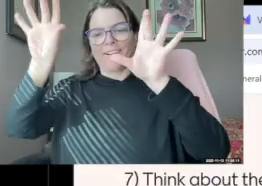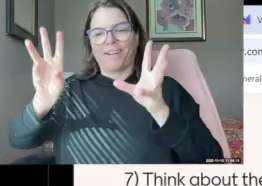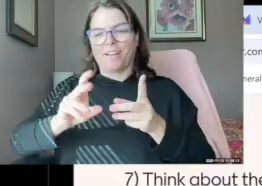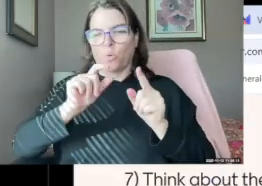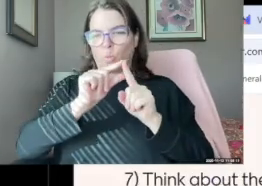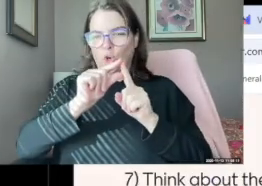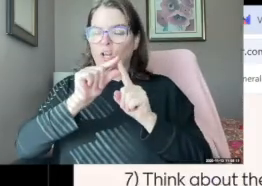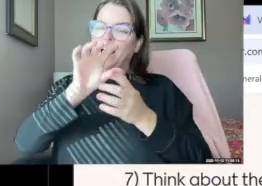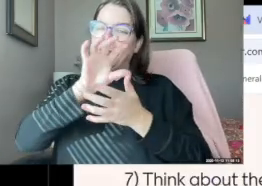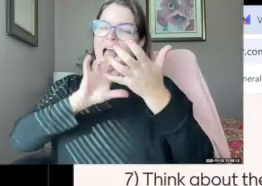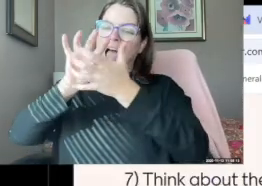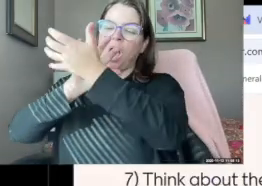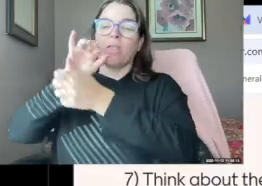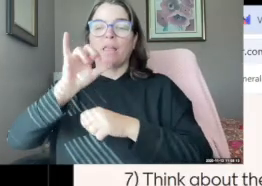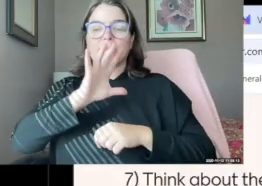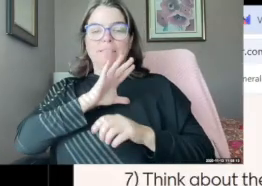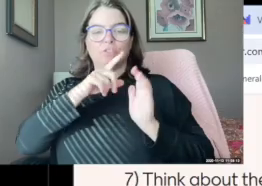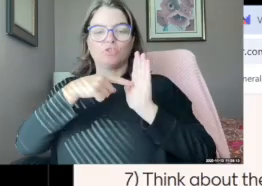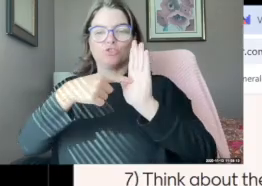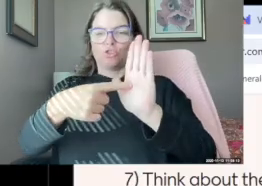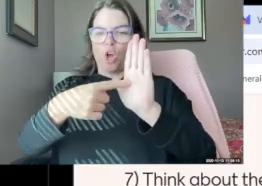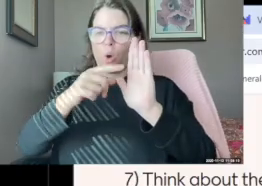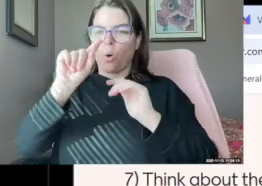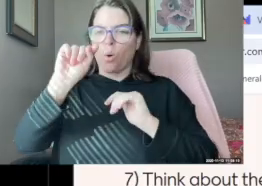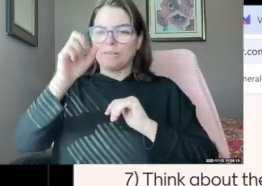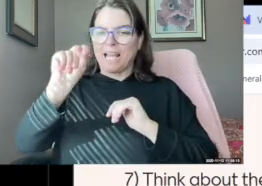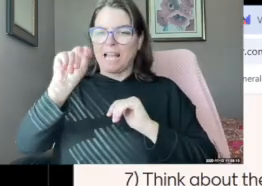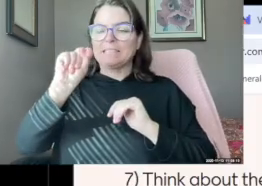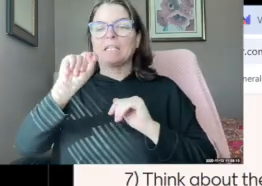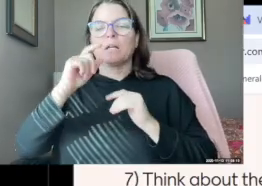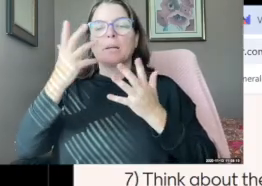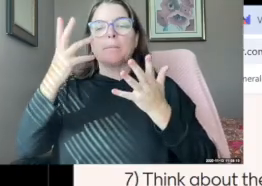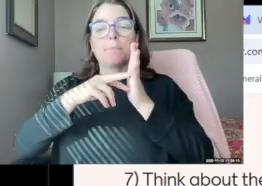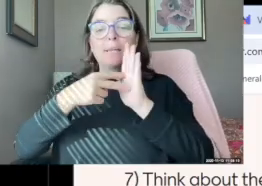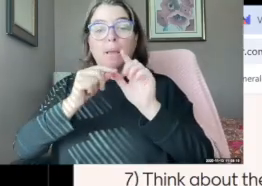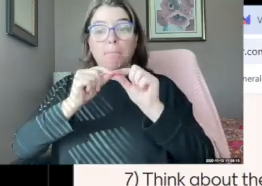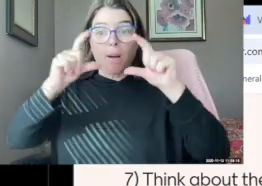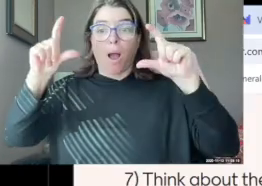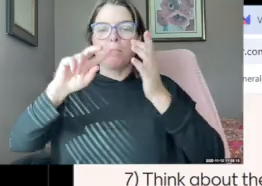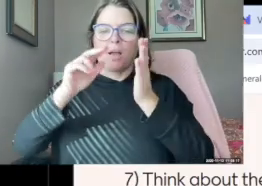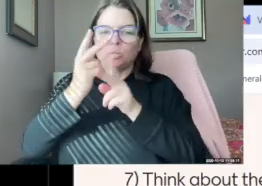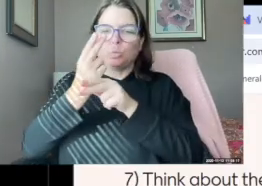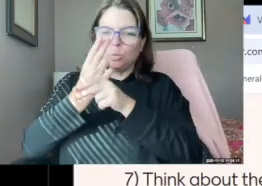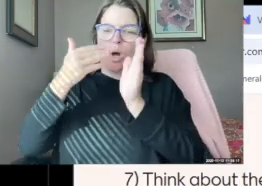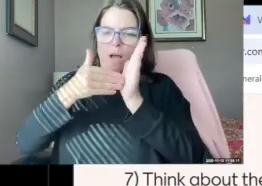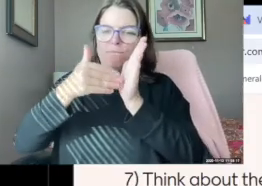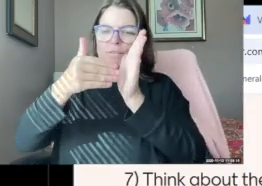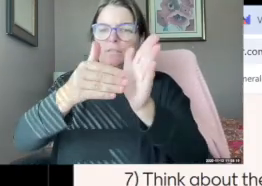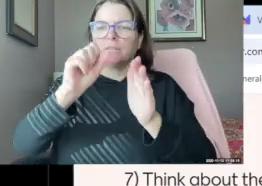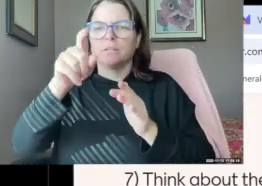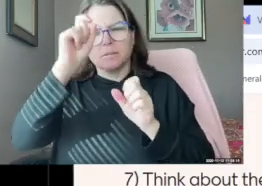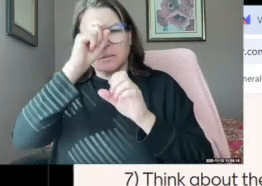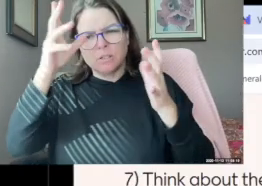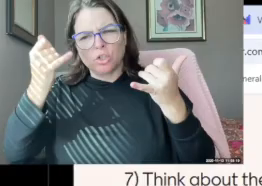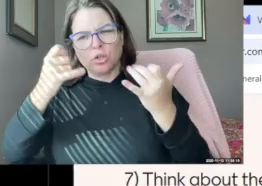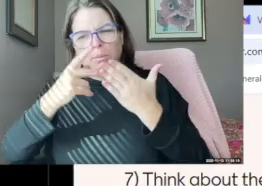For this question, you can enter one word or a short phrase, and Mentimeter will generate a word cloud. A word cloud shows text